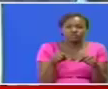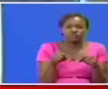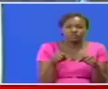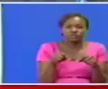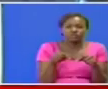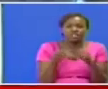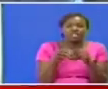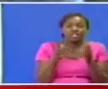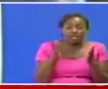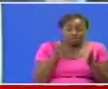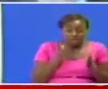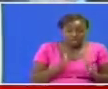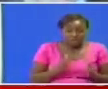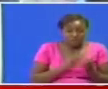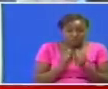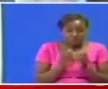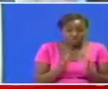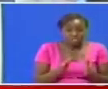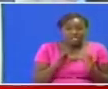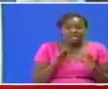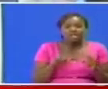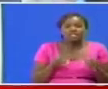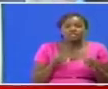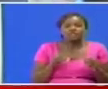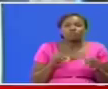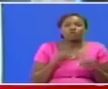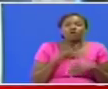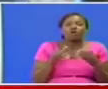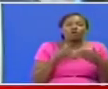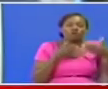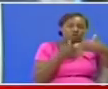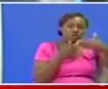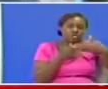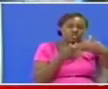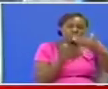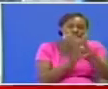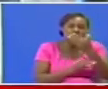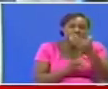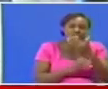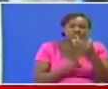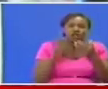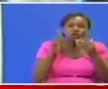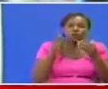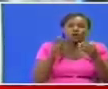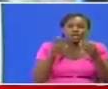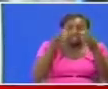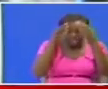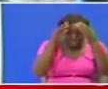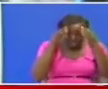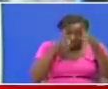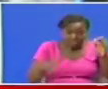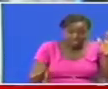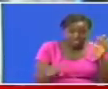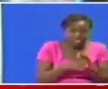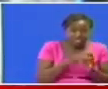A candidate who is acceptable in all corners of the country, and one who will decisively vanquish Jubilee